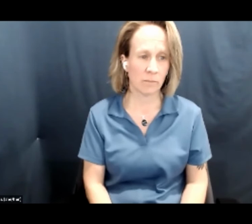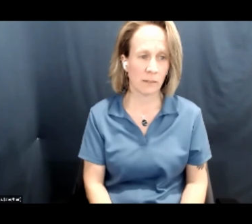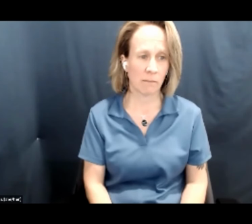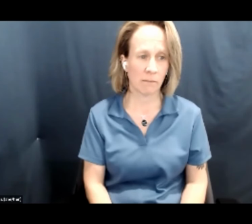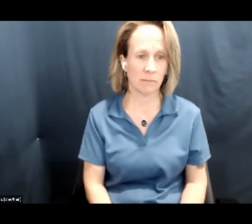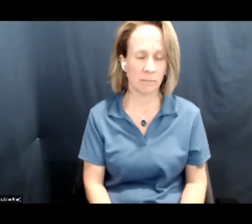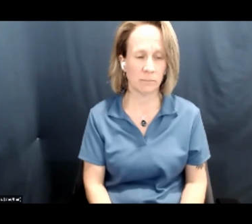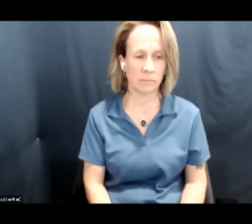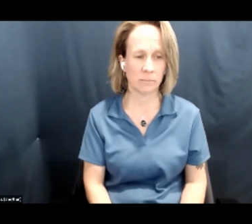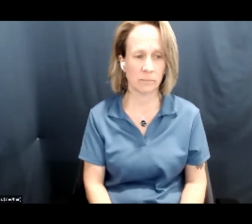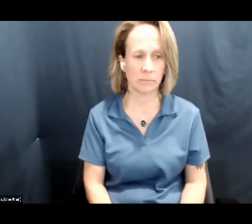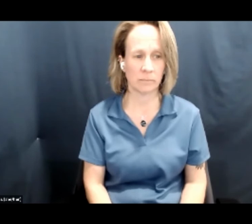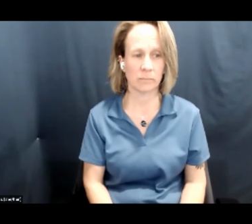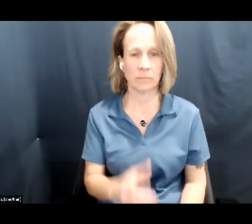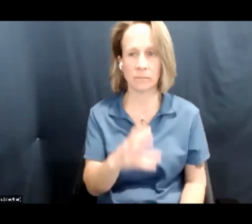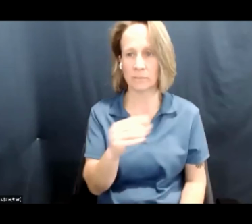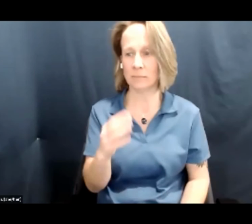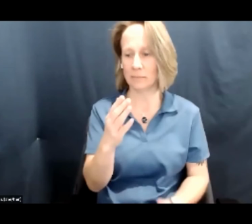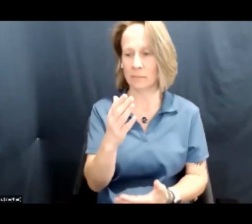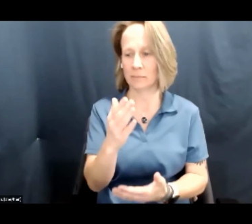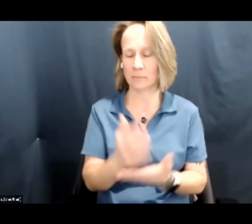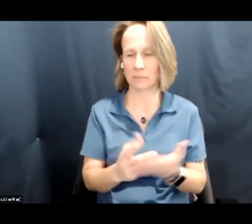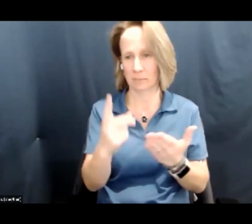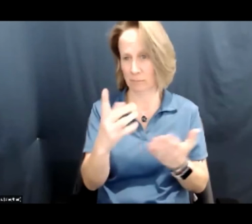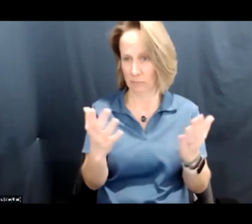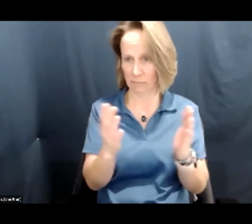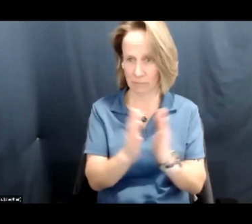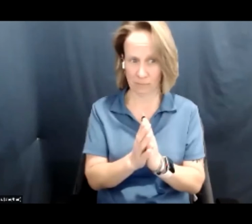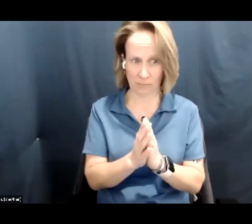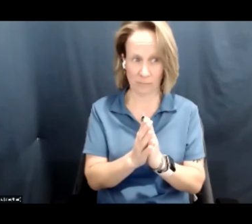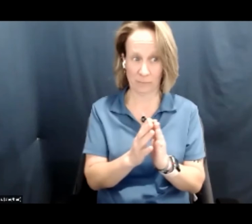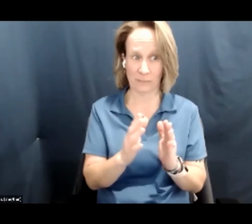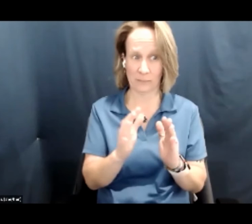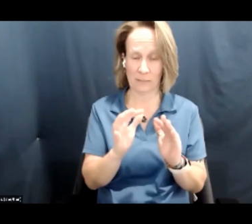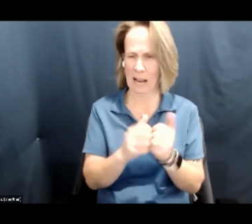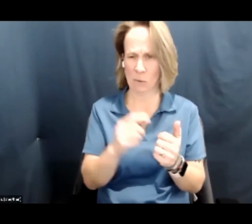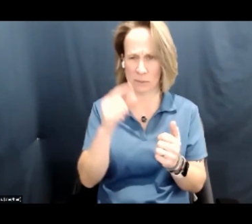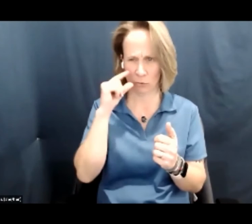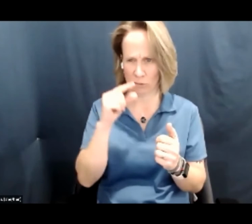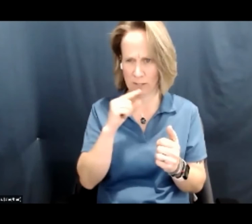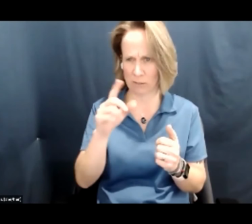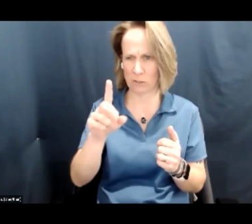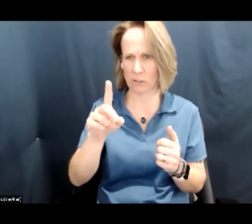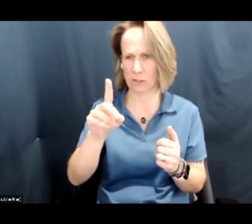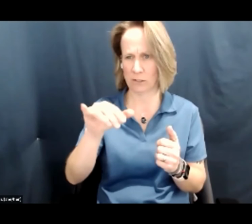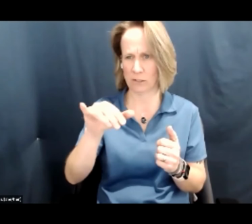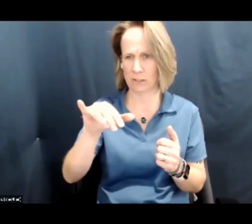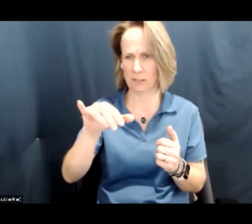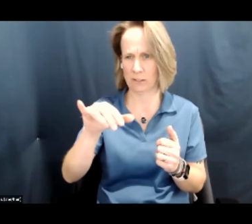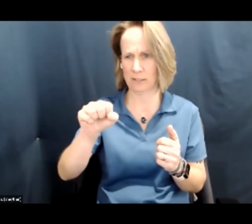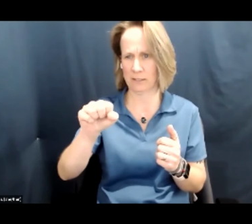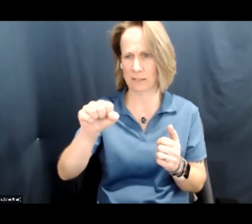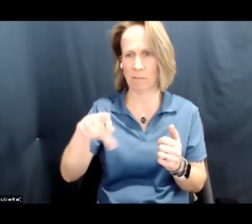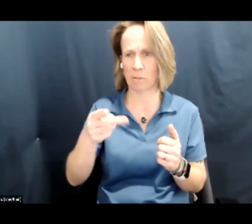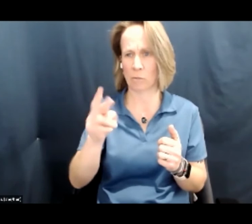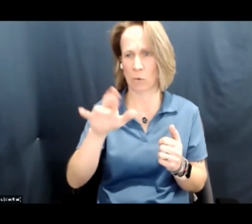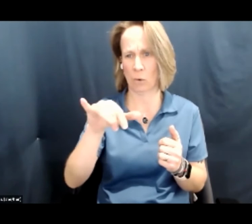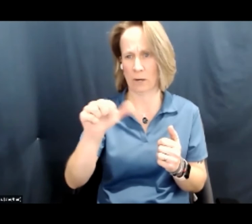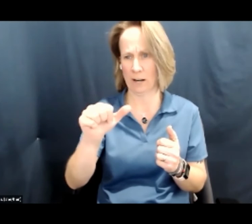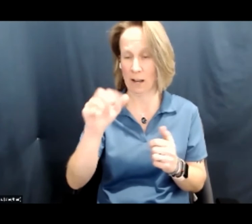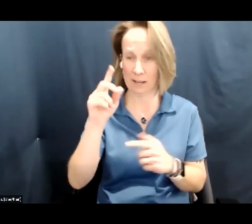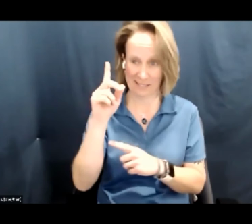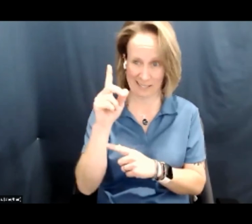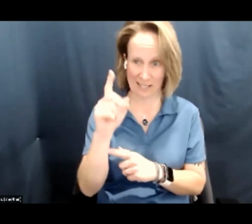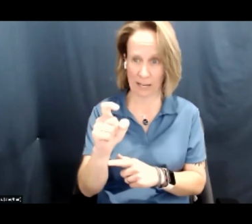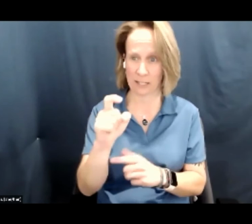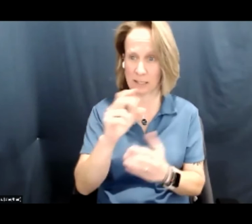And then someone also asked, is gender dysphoria diagnosed? And I actually, so